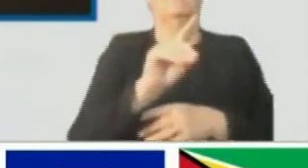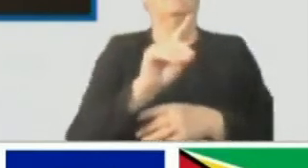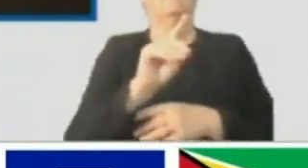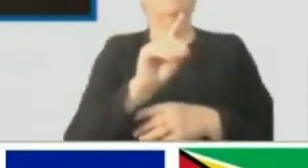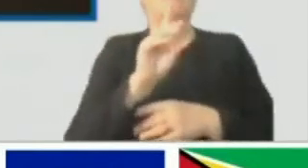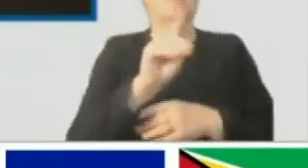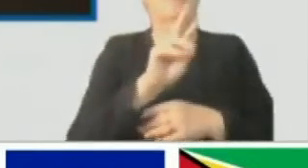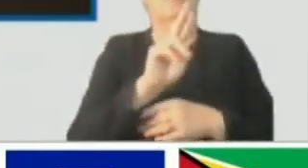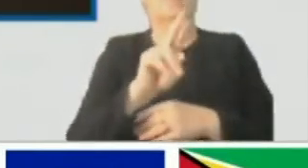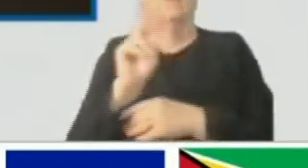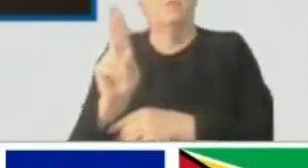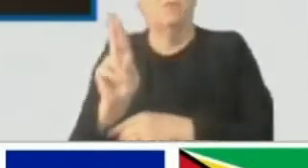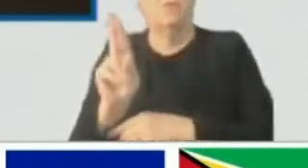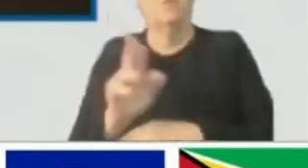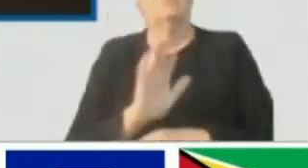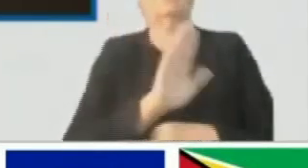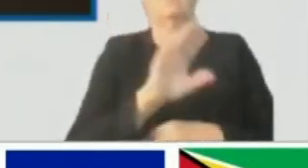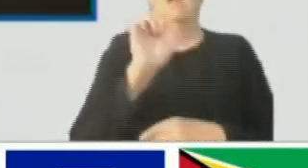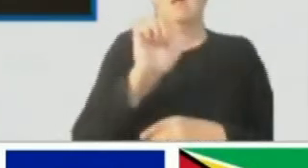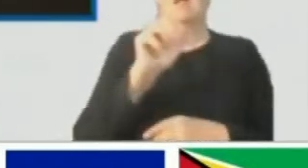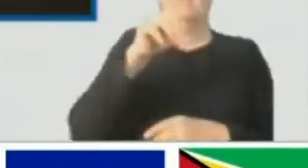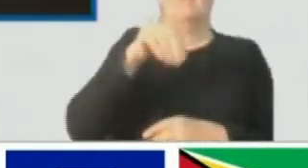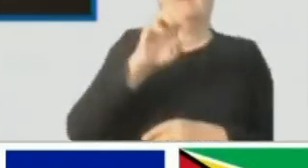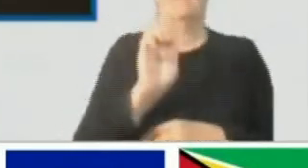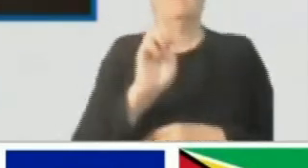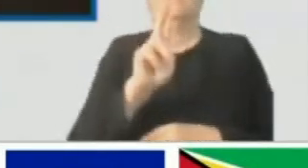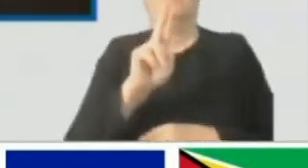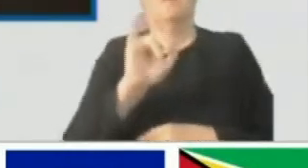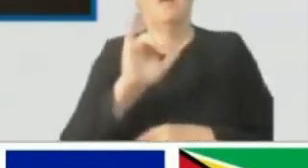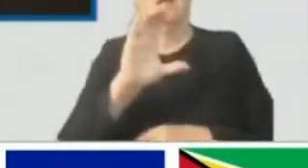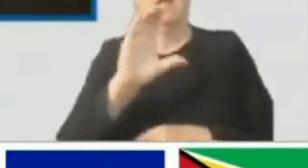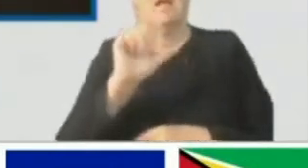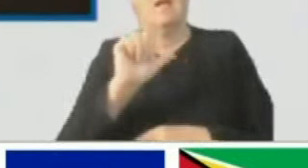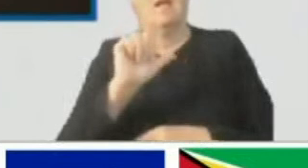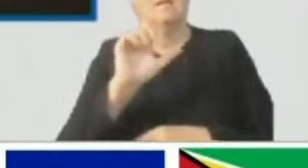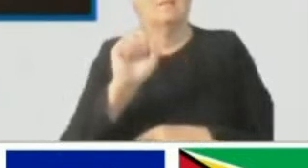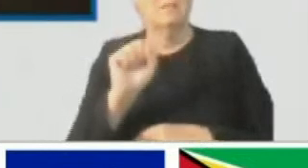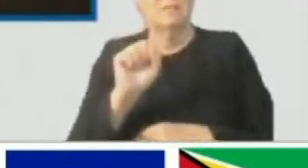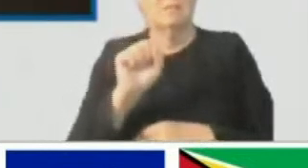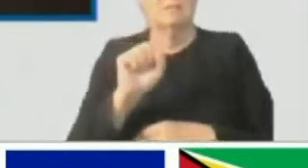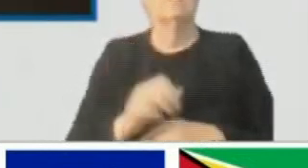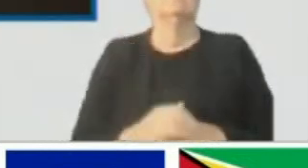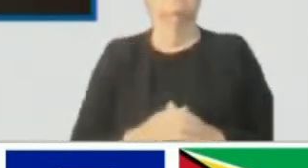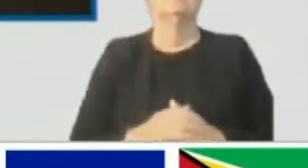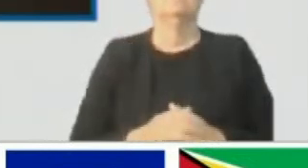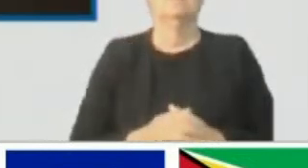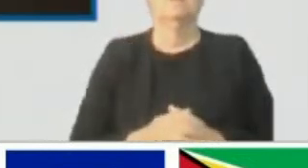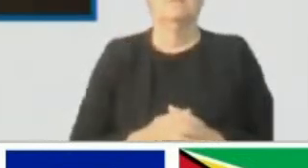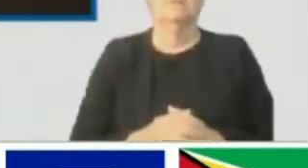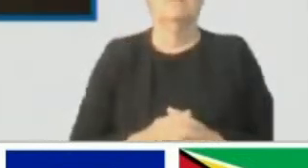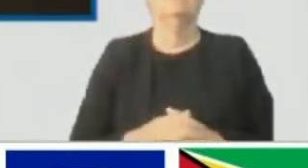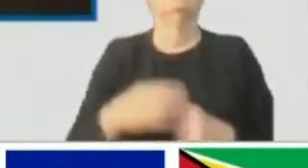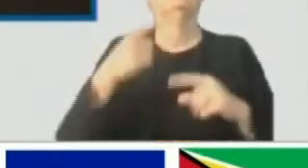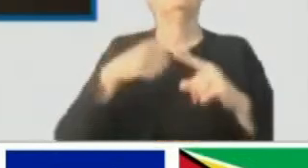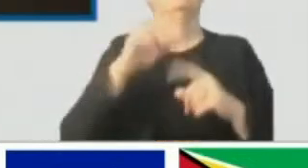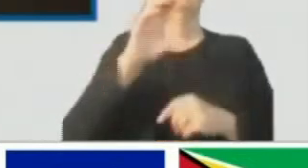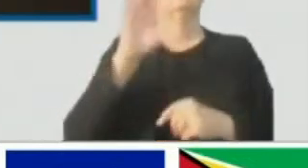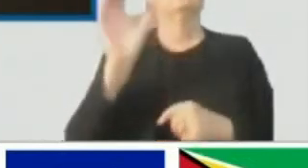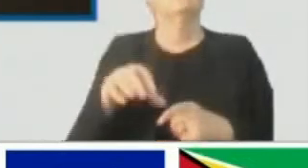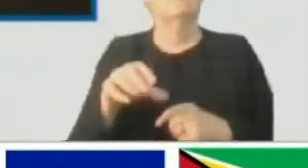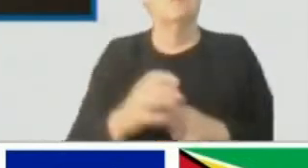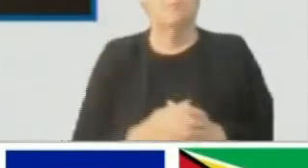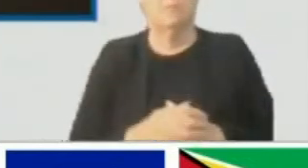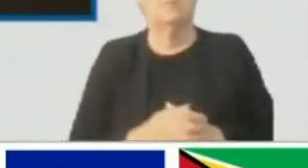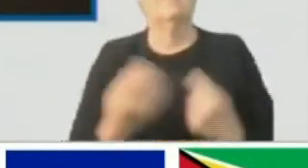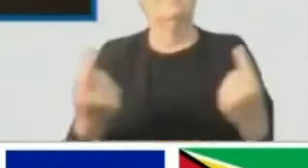While this is the 7th platform, the hosting of this event is